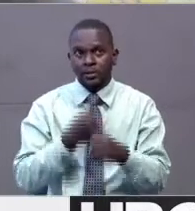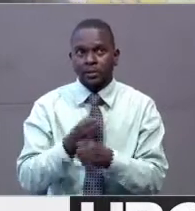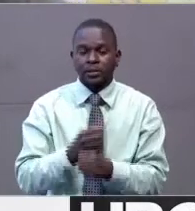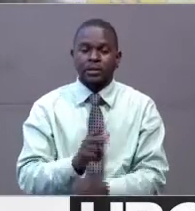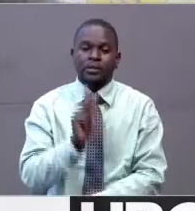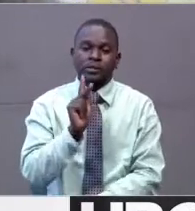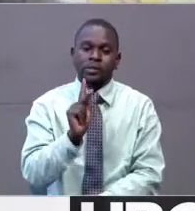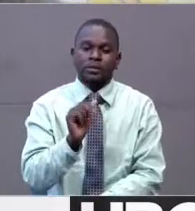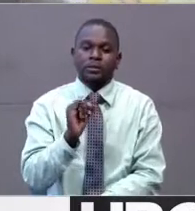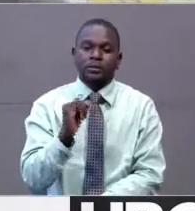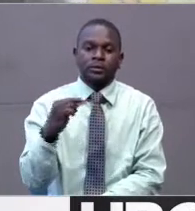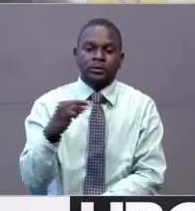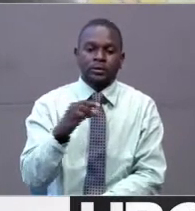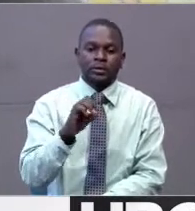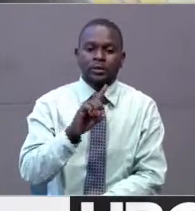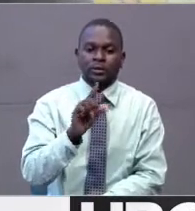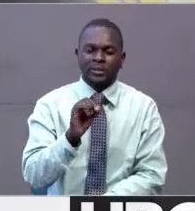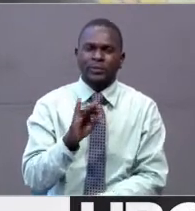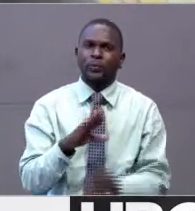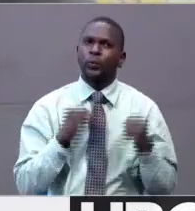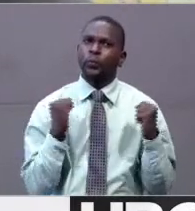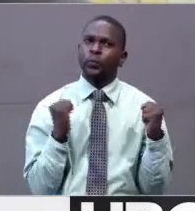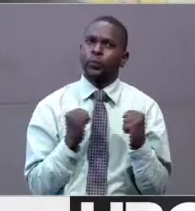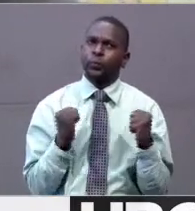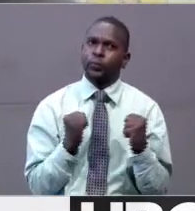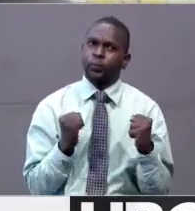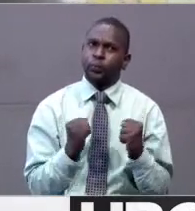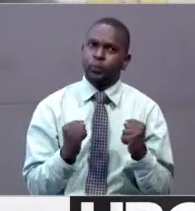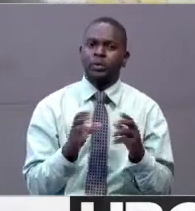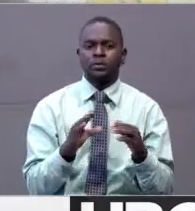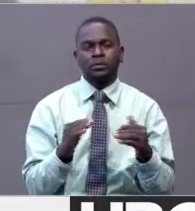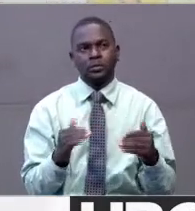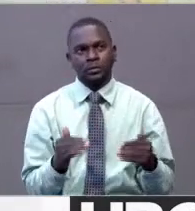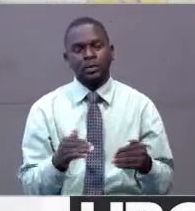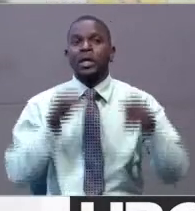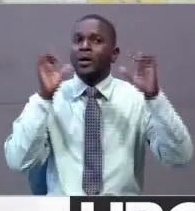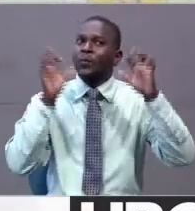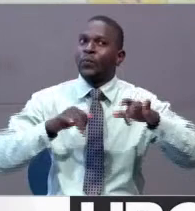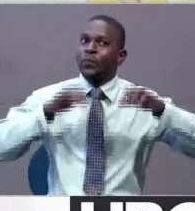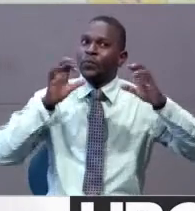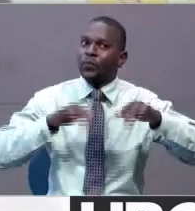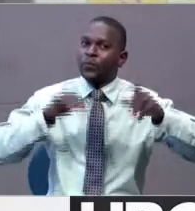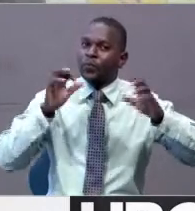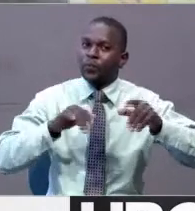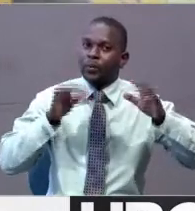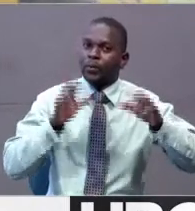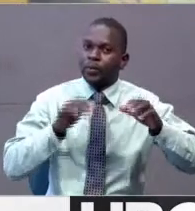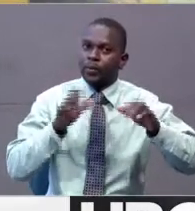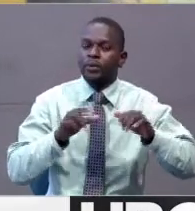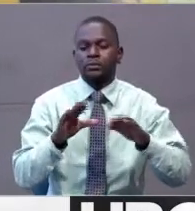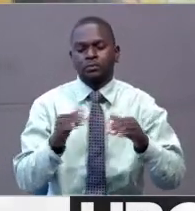Chigezi and Kabale used to be extremely cold. We used to have predictable rains.